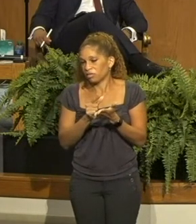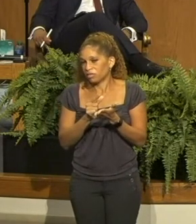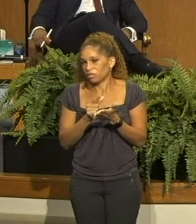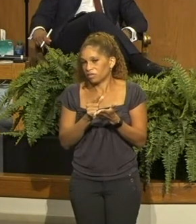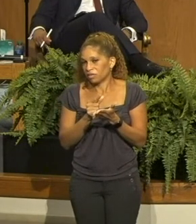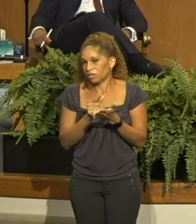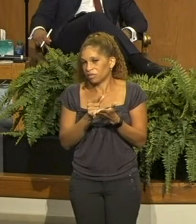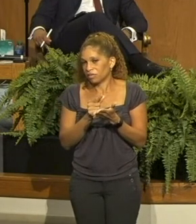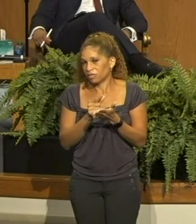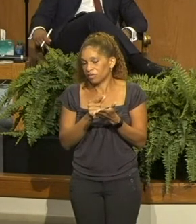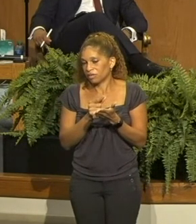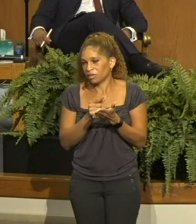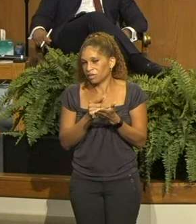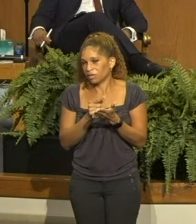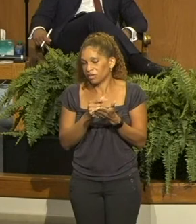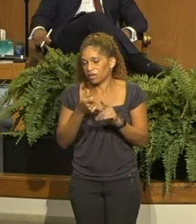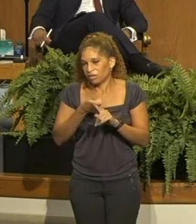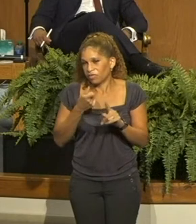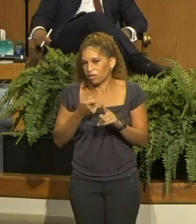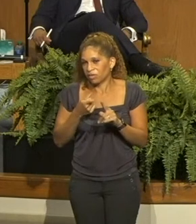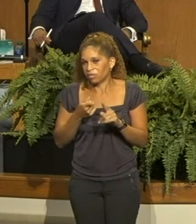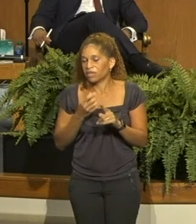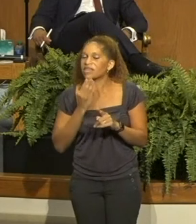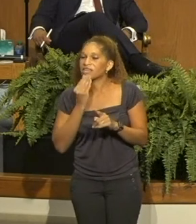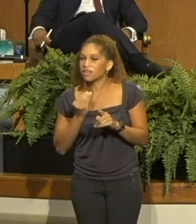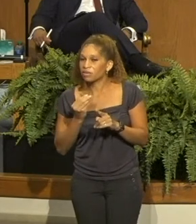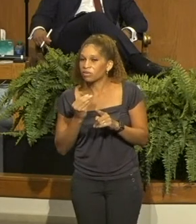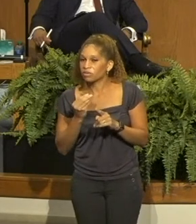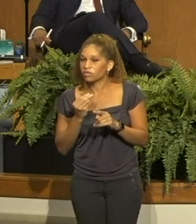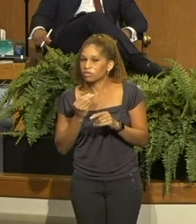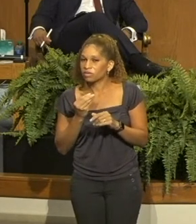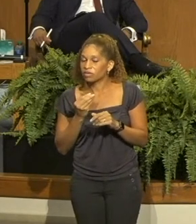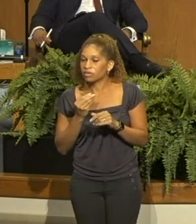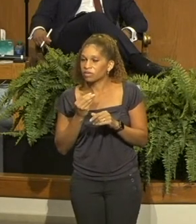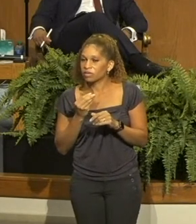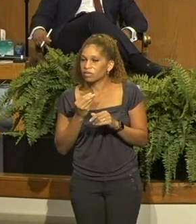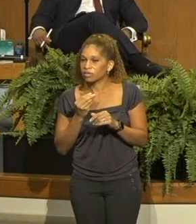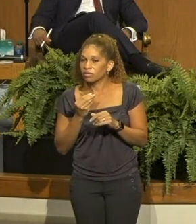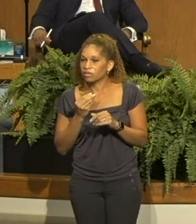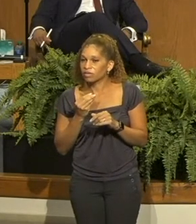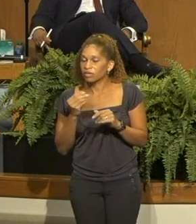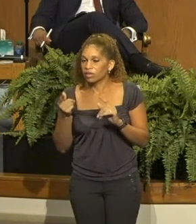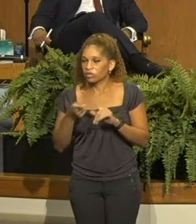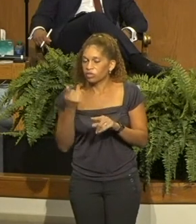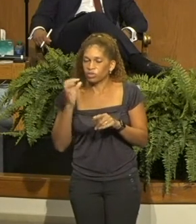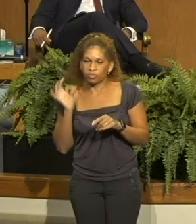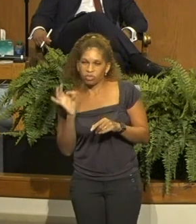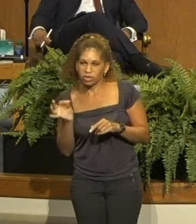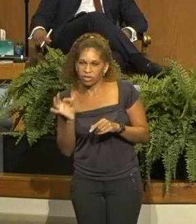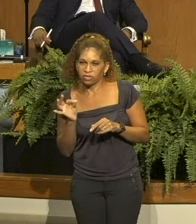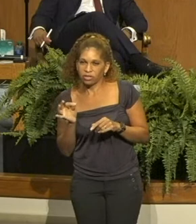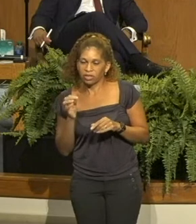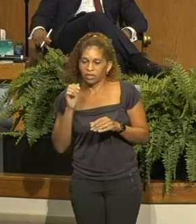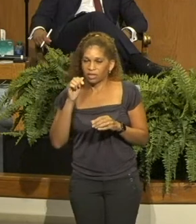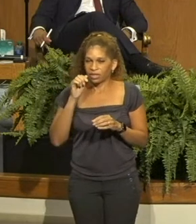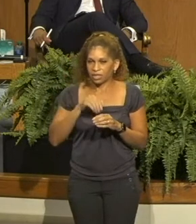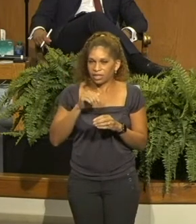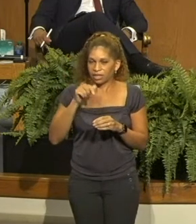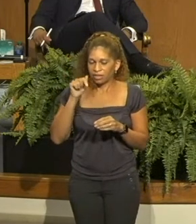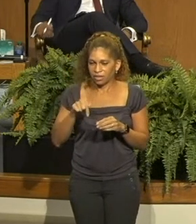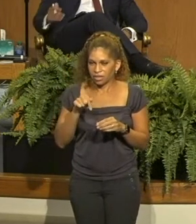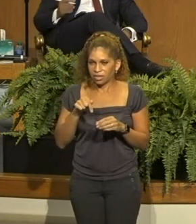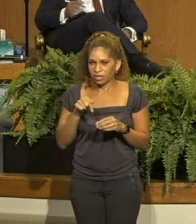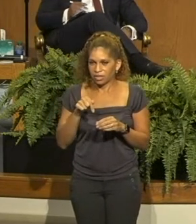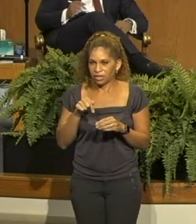line from the Hebrews, letter to the Hebrews, to preach in this